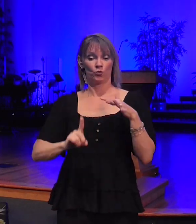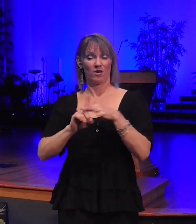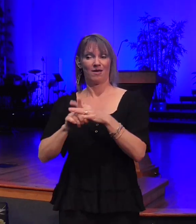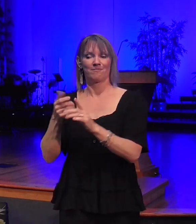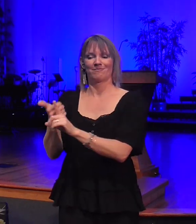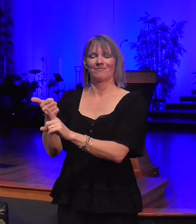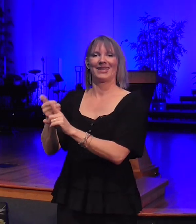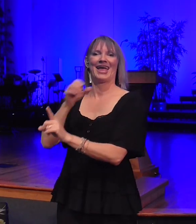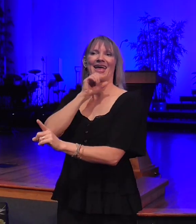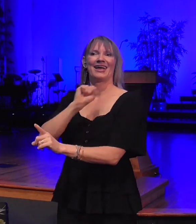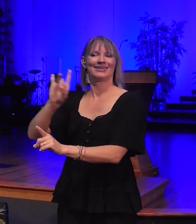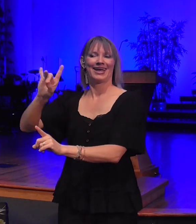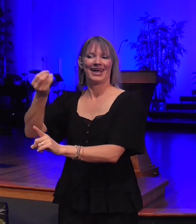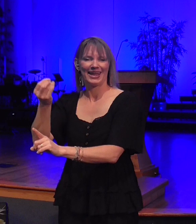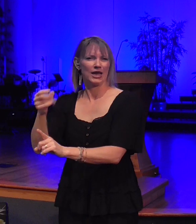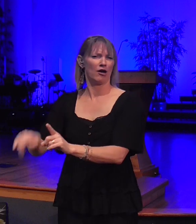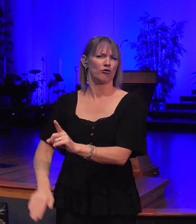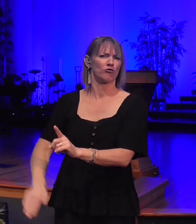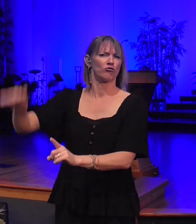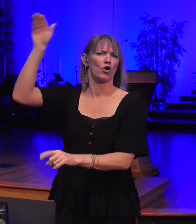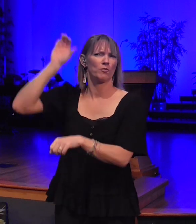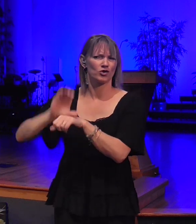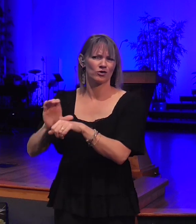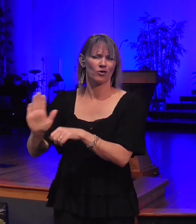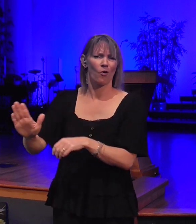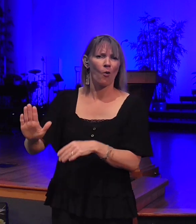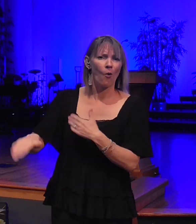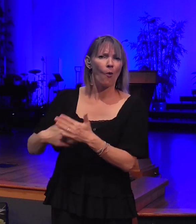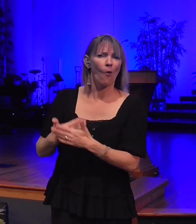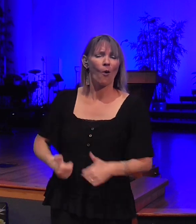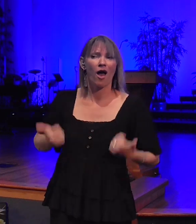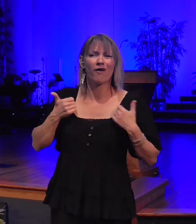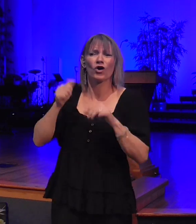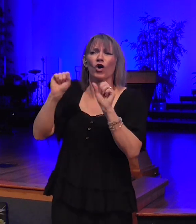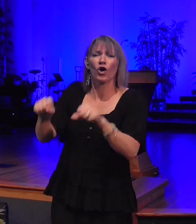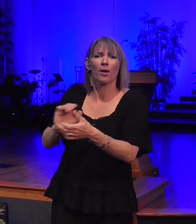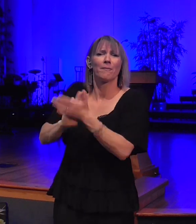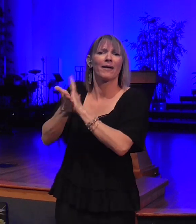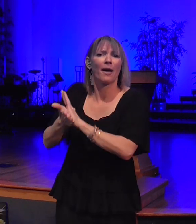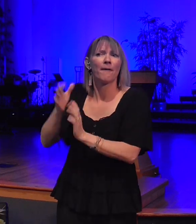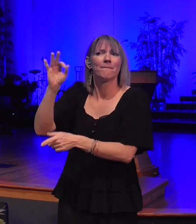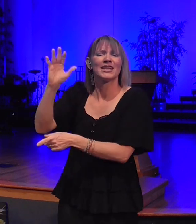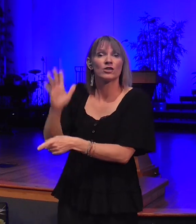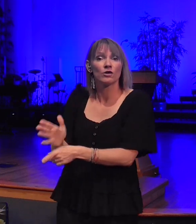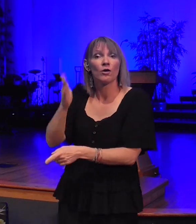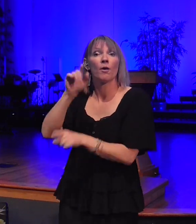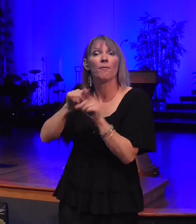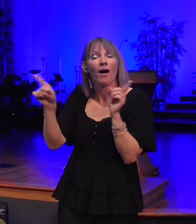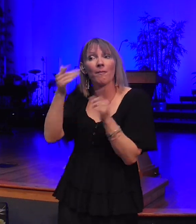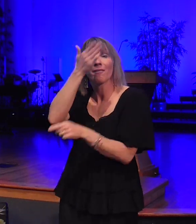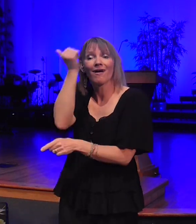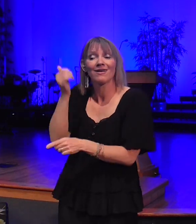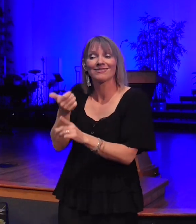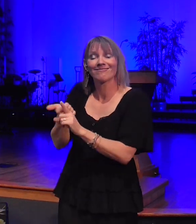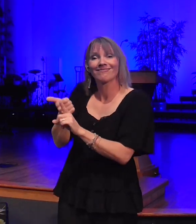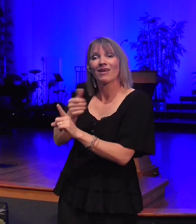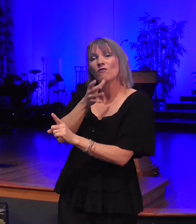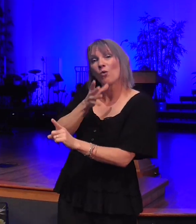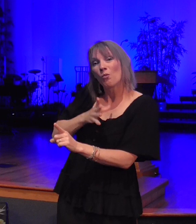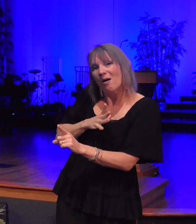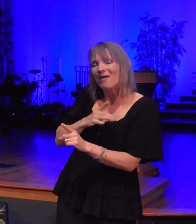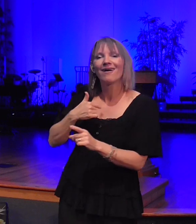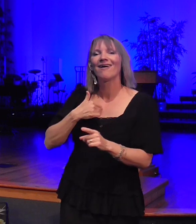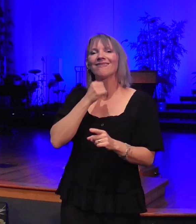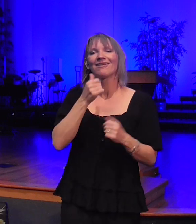in churches all her life, who probably could have been a minister herself, but because of her gender did not have the same opportunities that I had in that